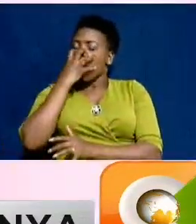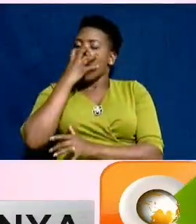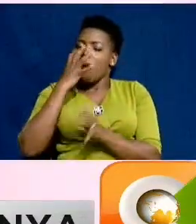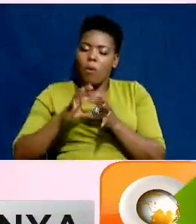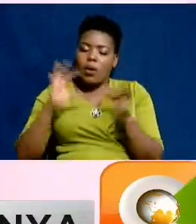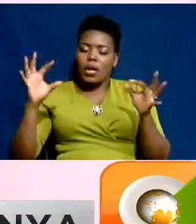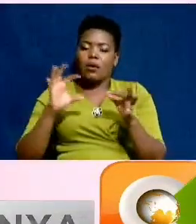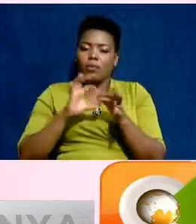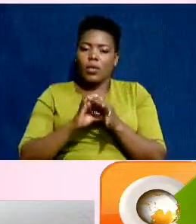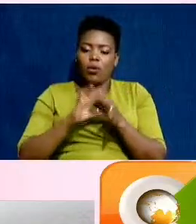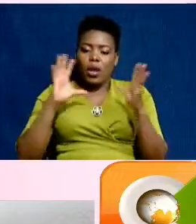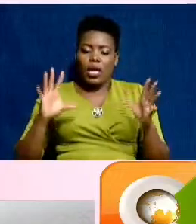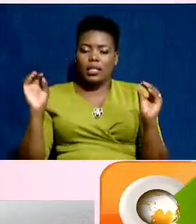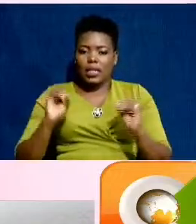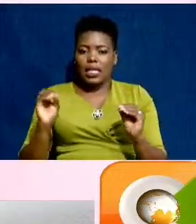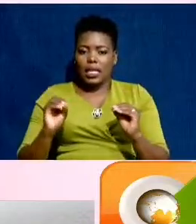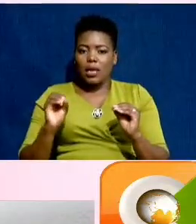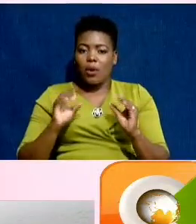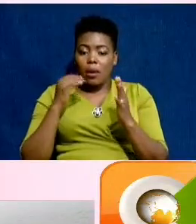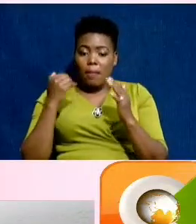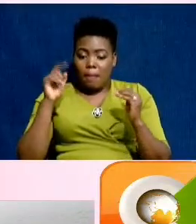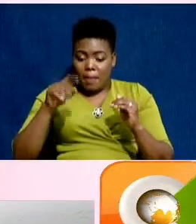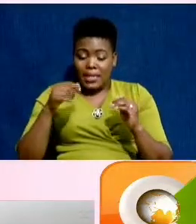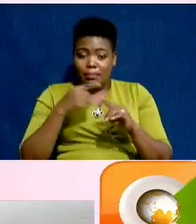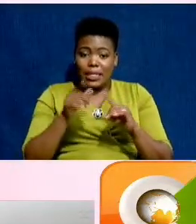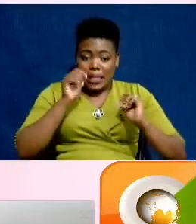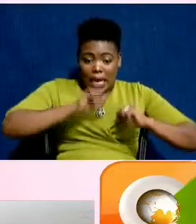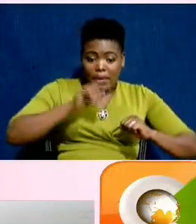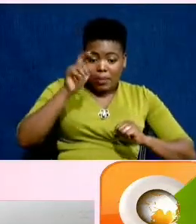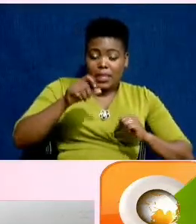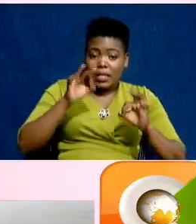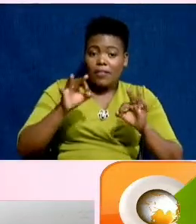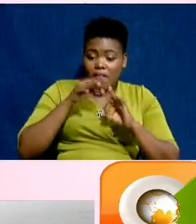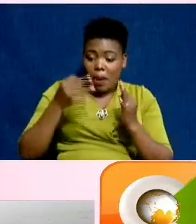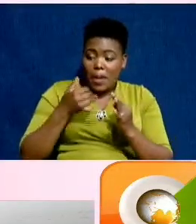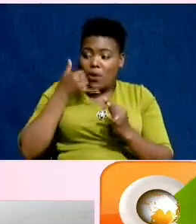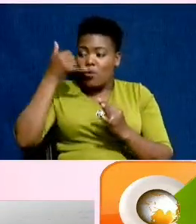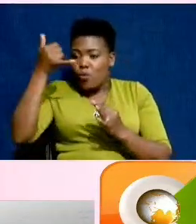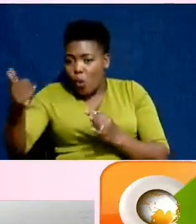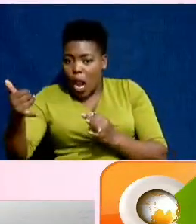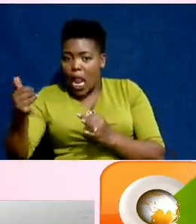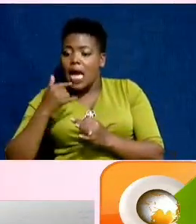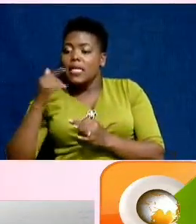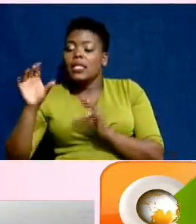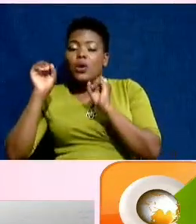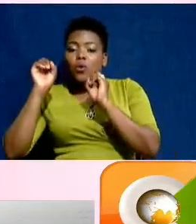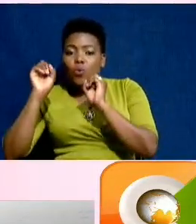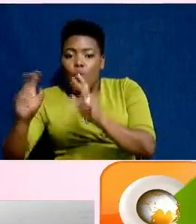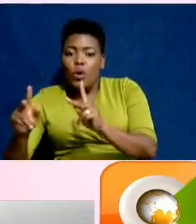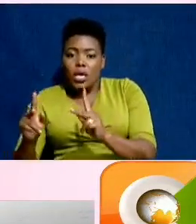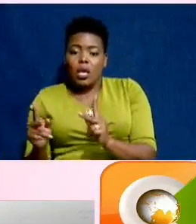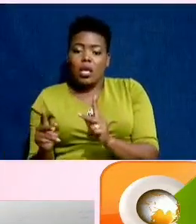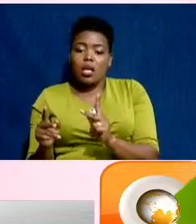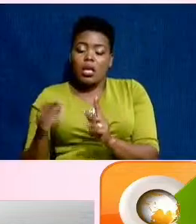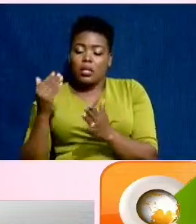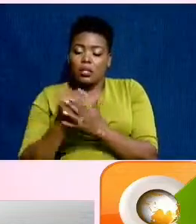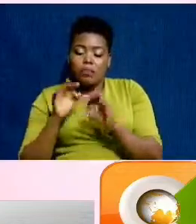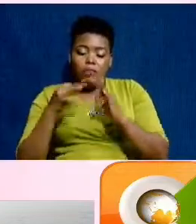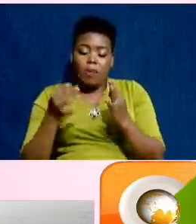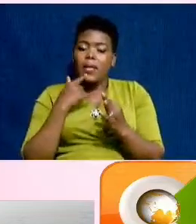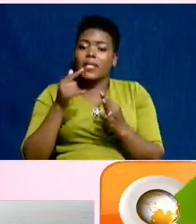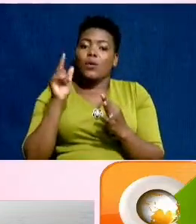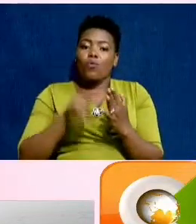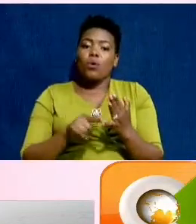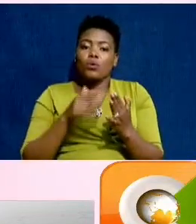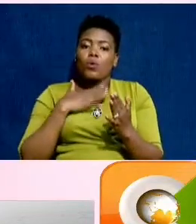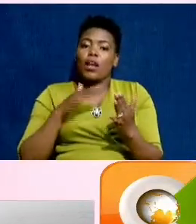right? Uh-huh. But it's an agreement. I have to discuss with the family, because the family sometimes do say that we want full